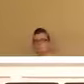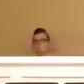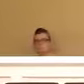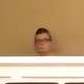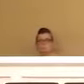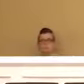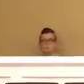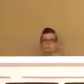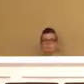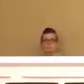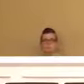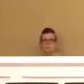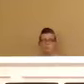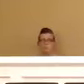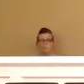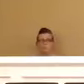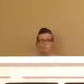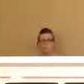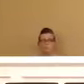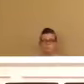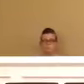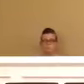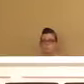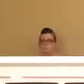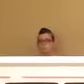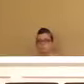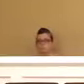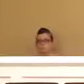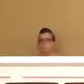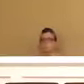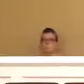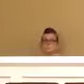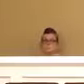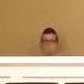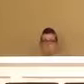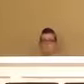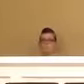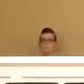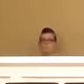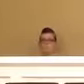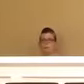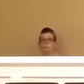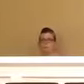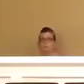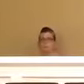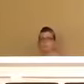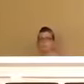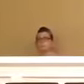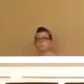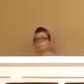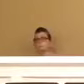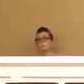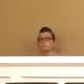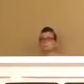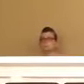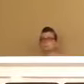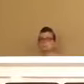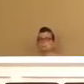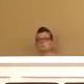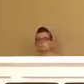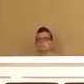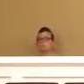The word is the precepts that were authored by God. Hallelujah. Now, this book of books is